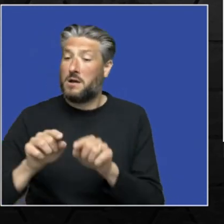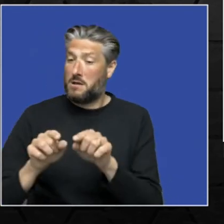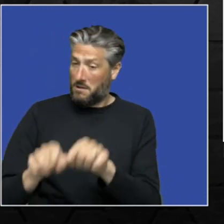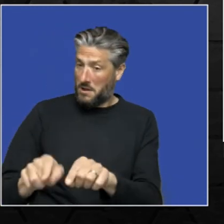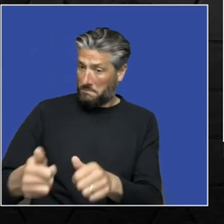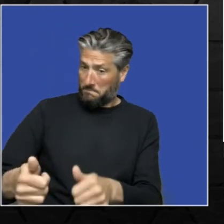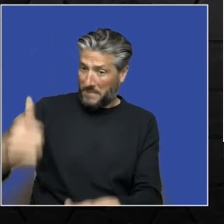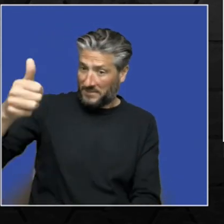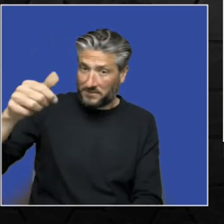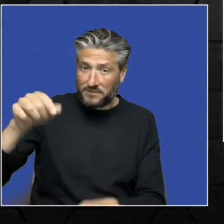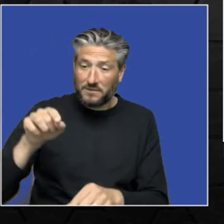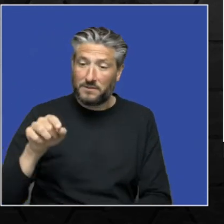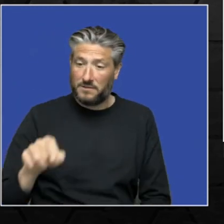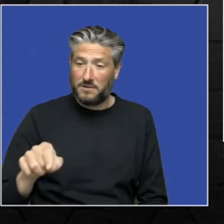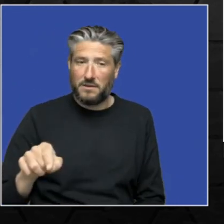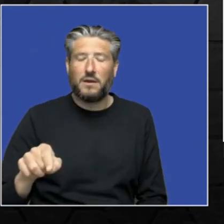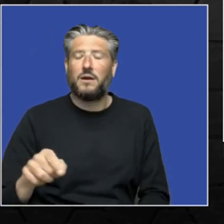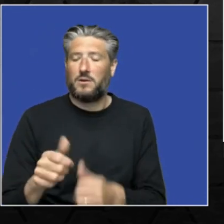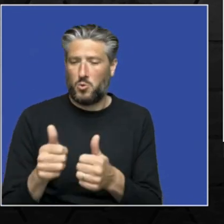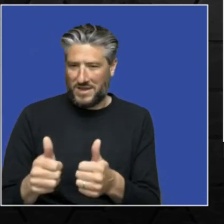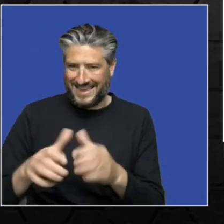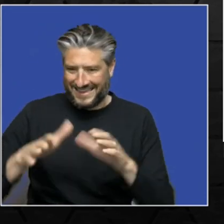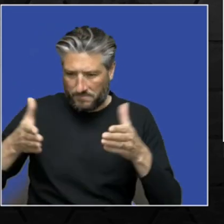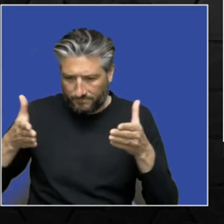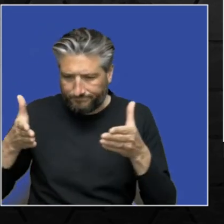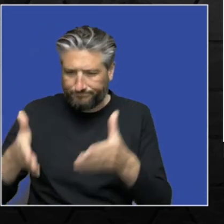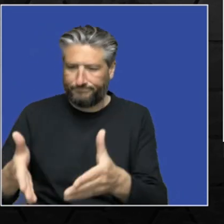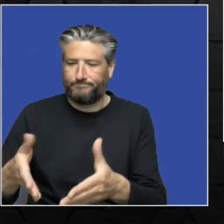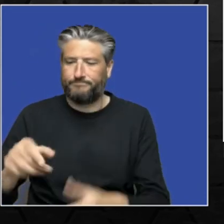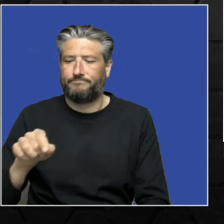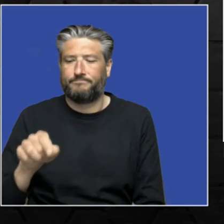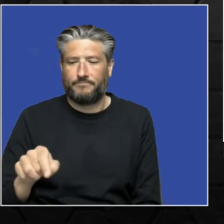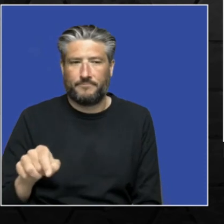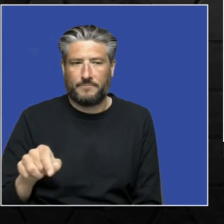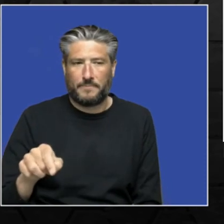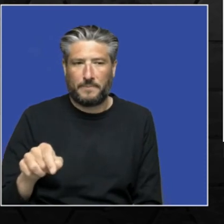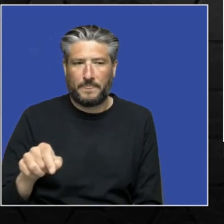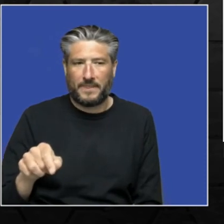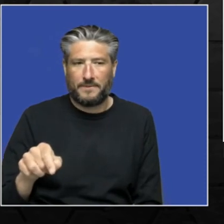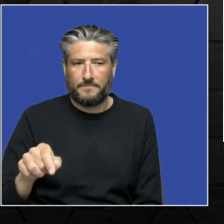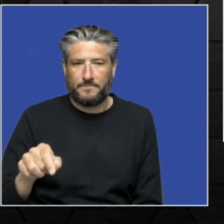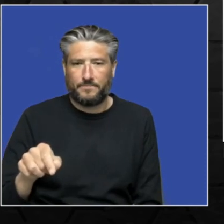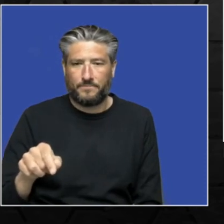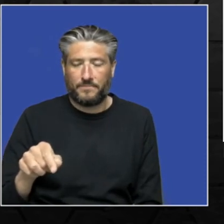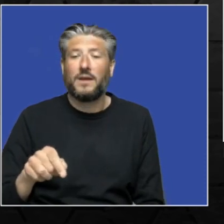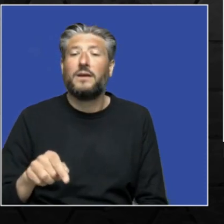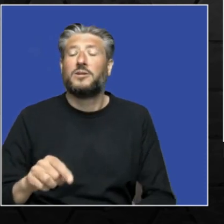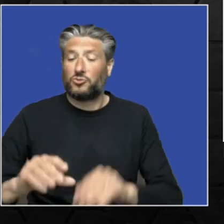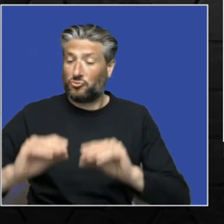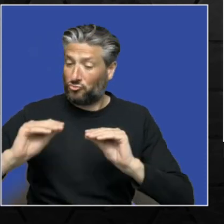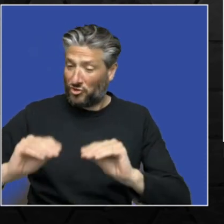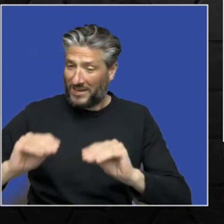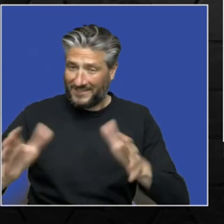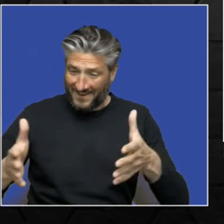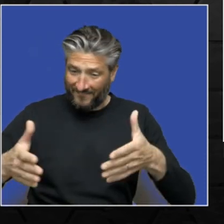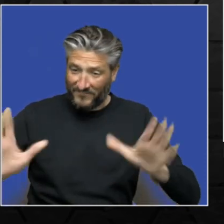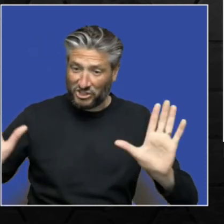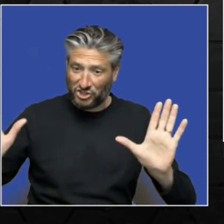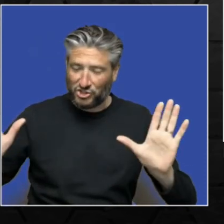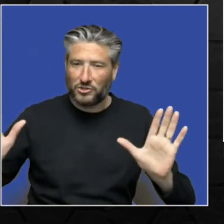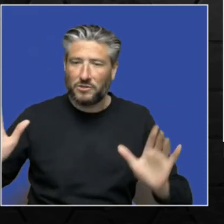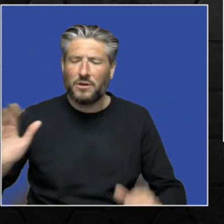executed, okay, then what I'm trying to do is from the trained model, I'm trying to get the accuracy, right? So model